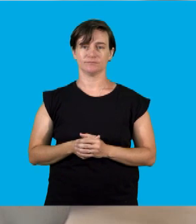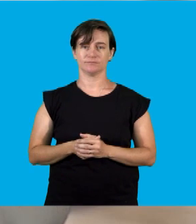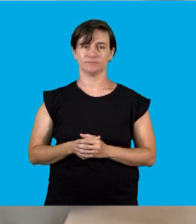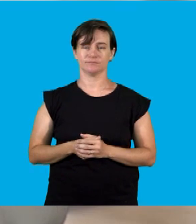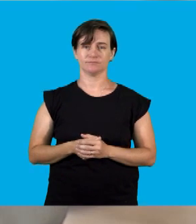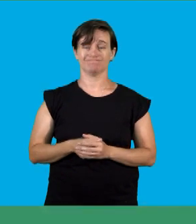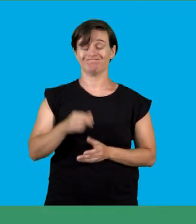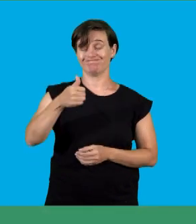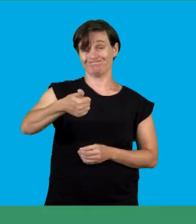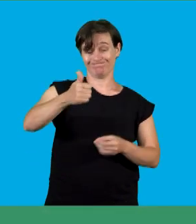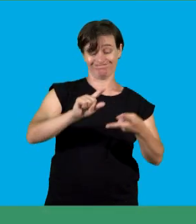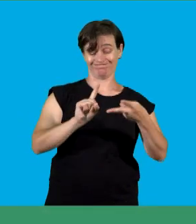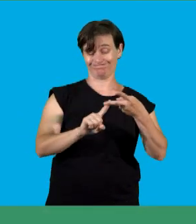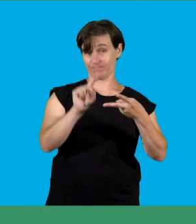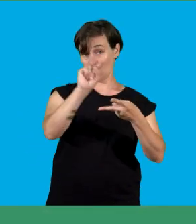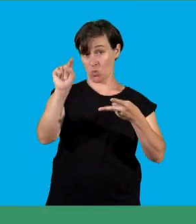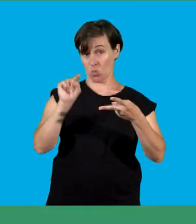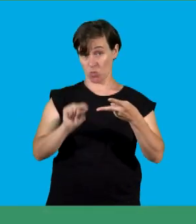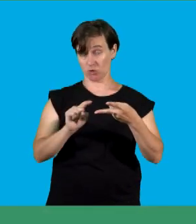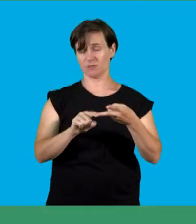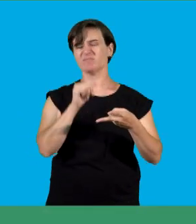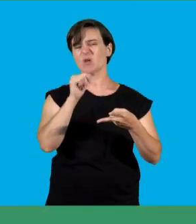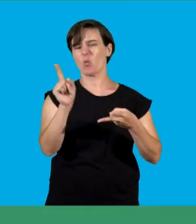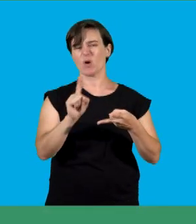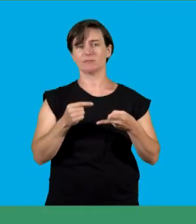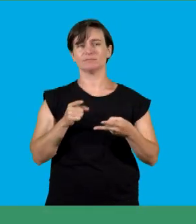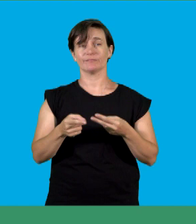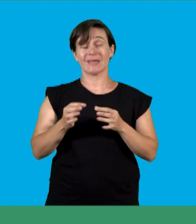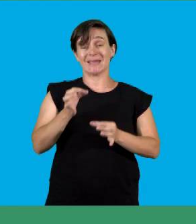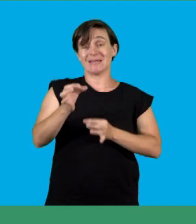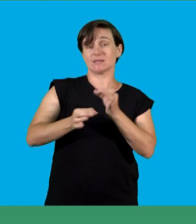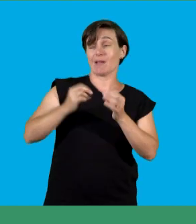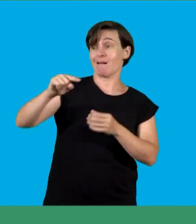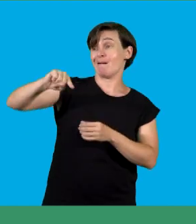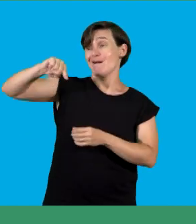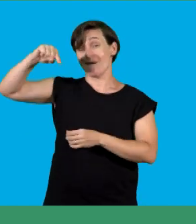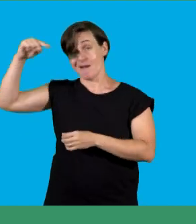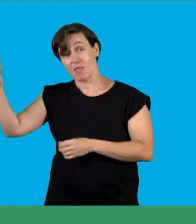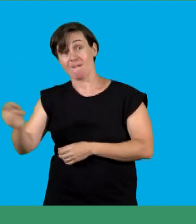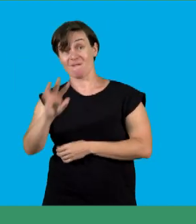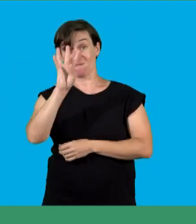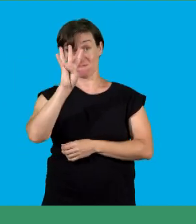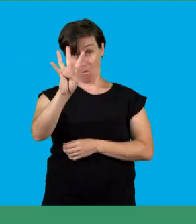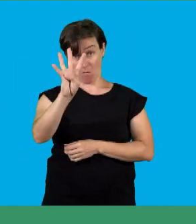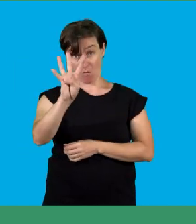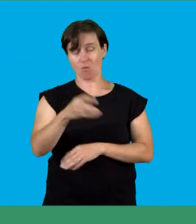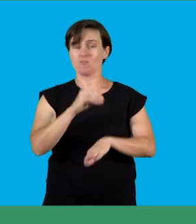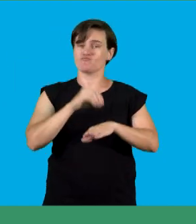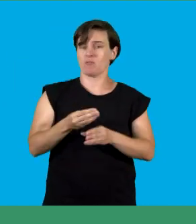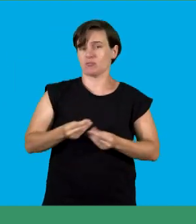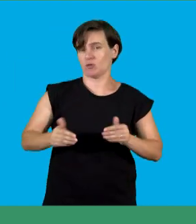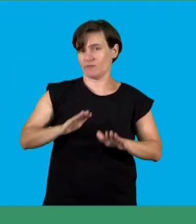next question. All right. The next question says, explain other four problem solving